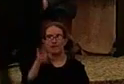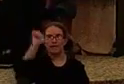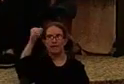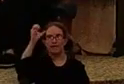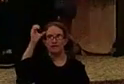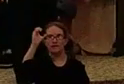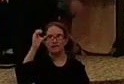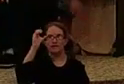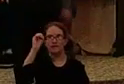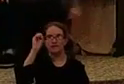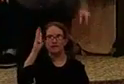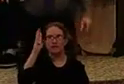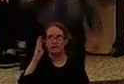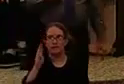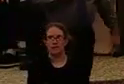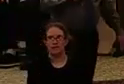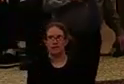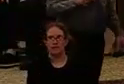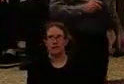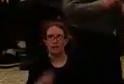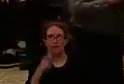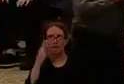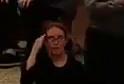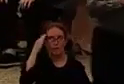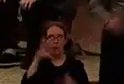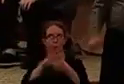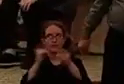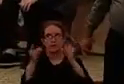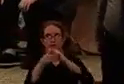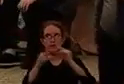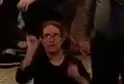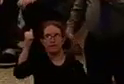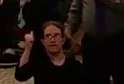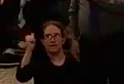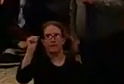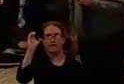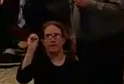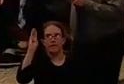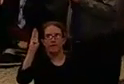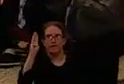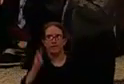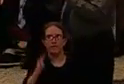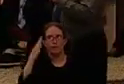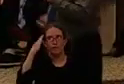"Jacob." And if you know the story of Jacob, amen,